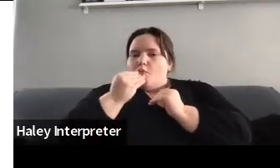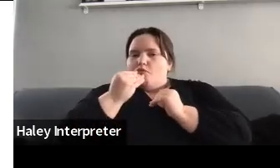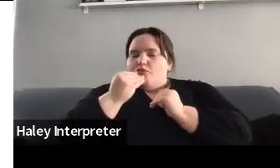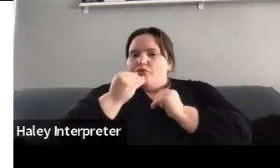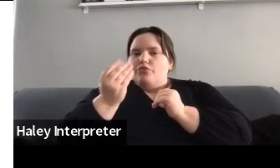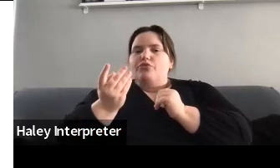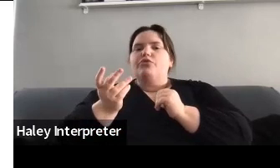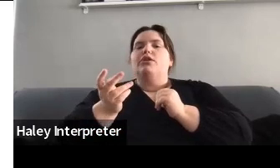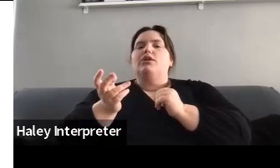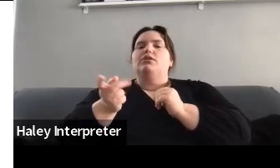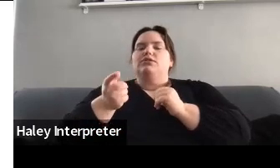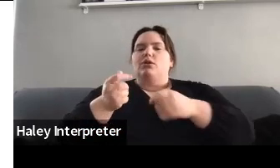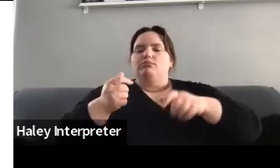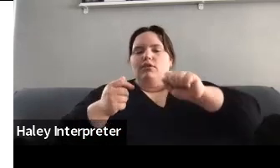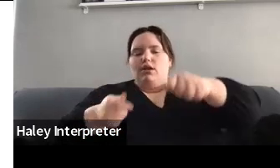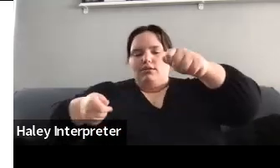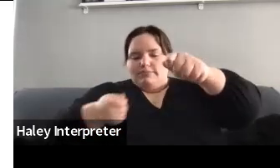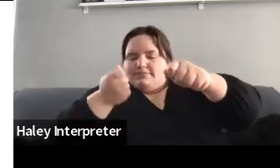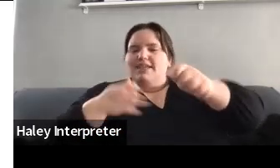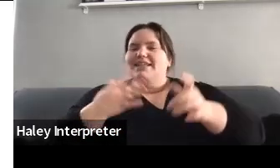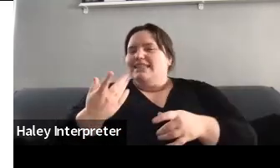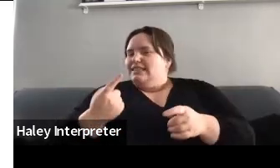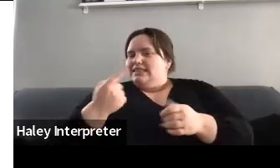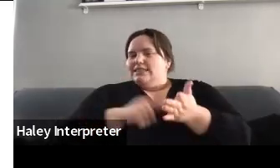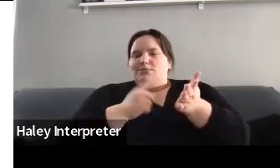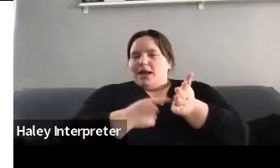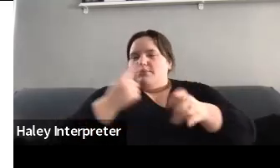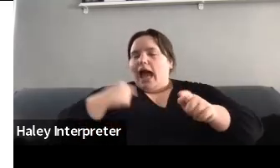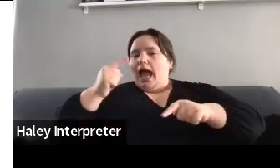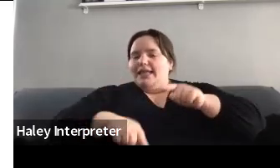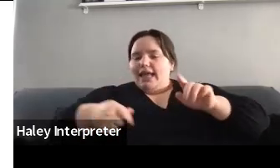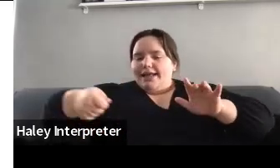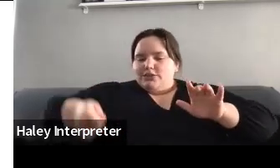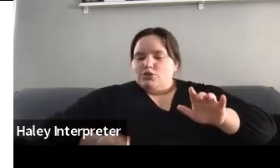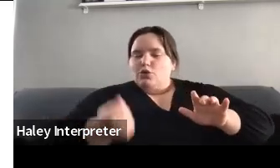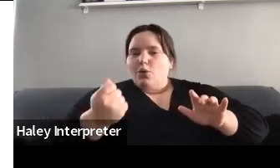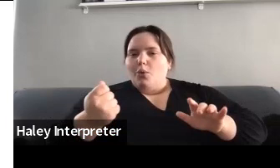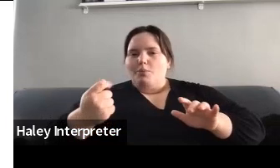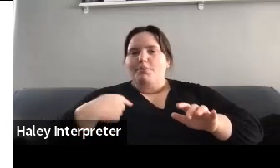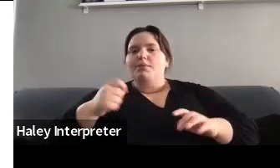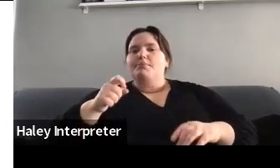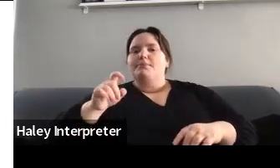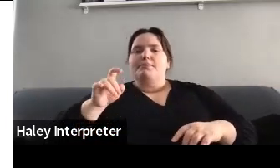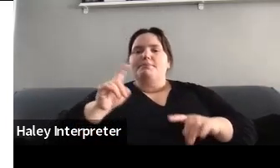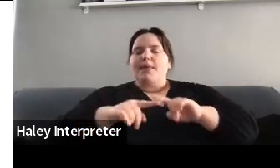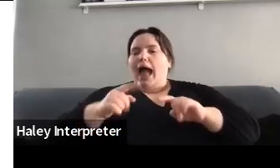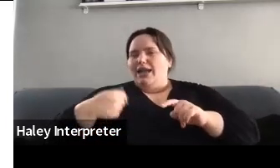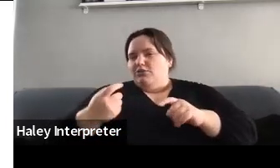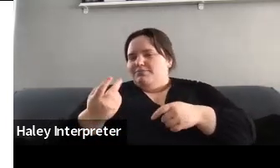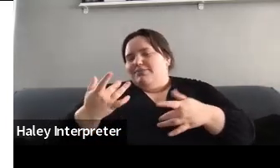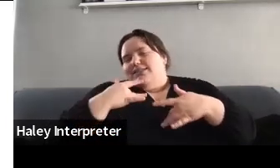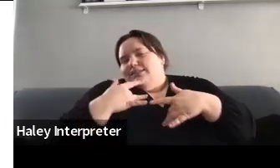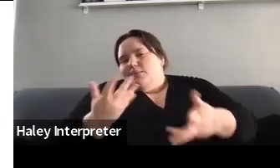just pour. Um, but I need to have that kind of controlled pour where not too much food is coming out at one